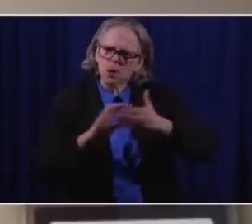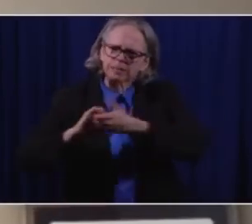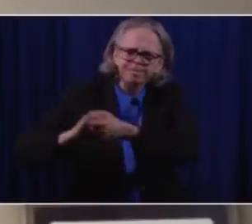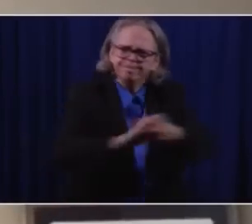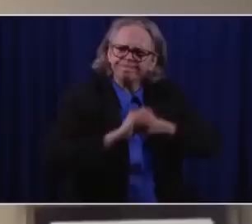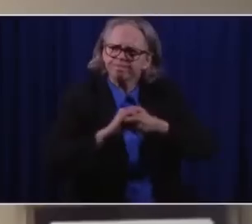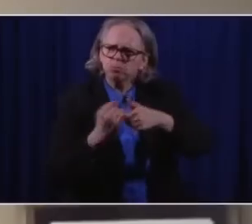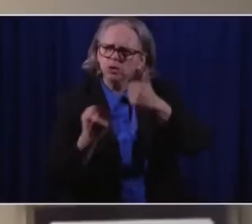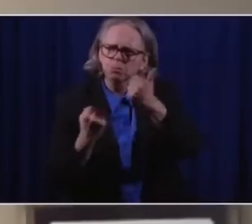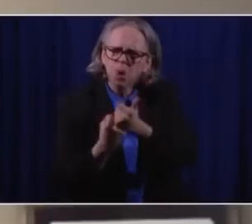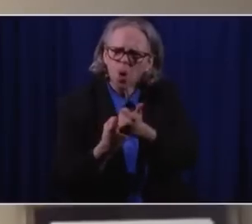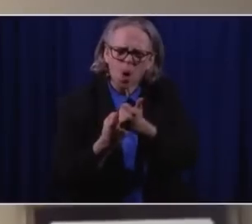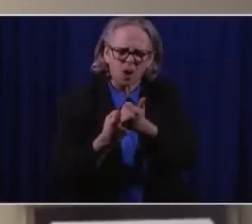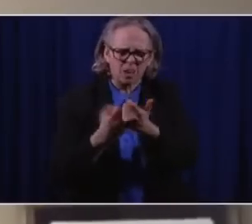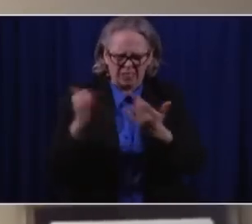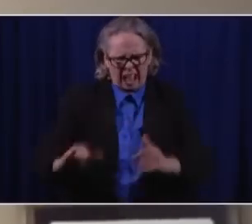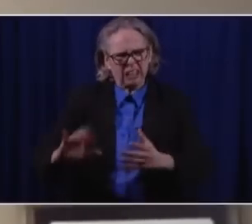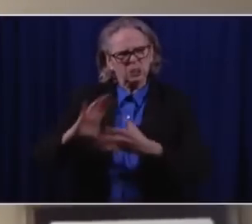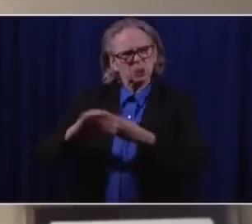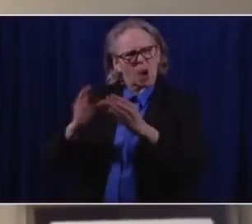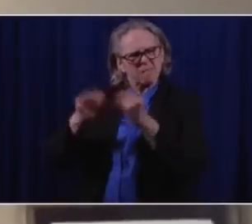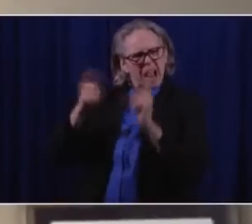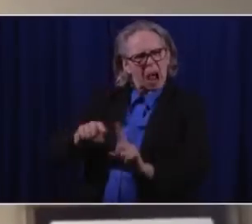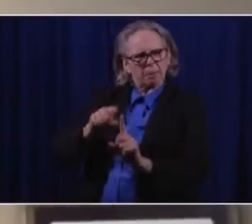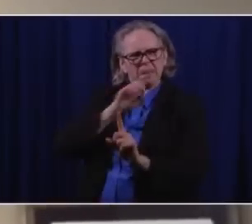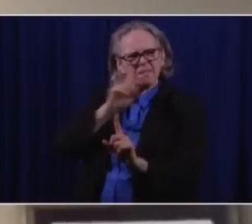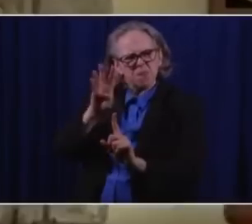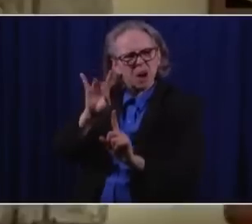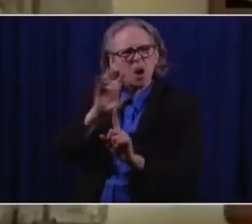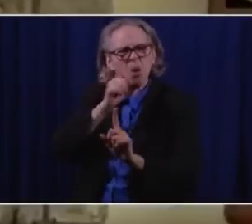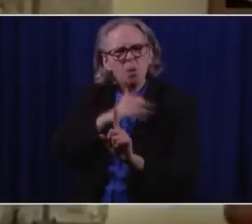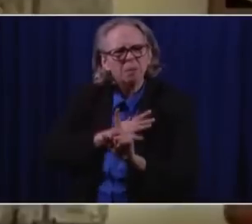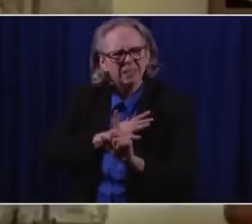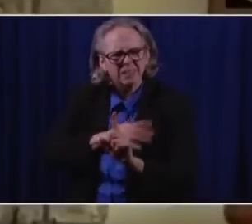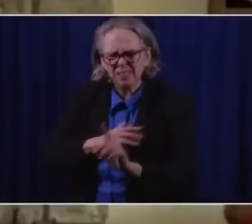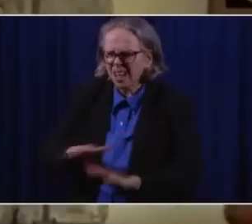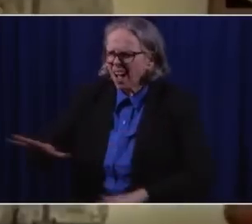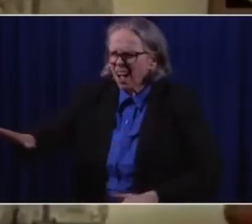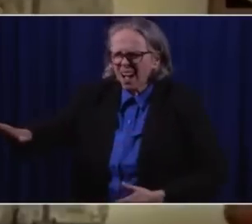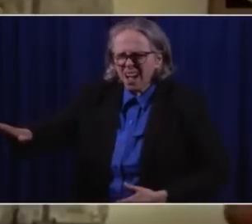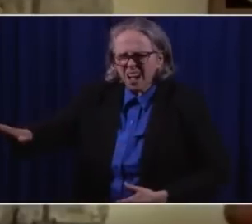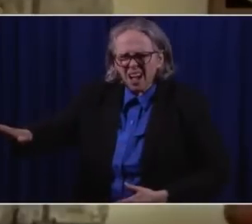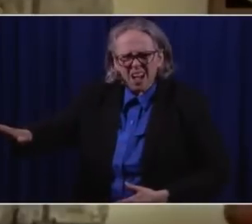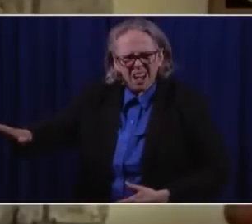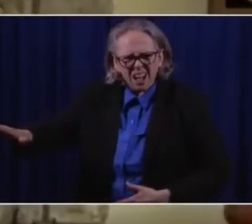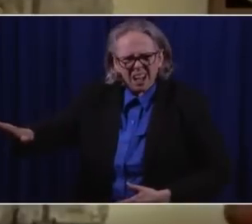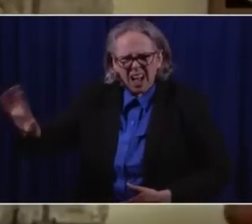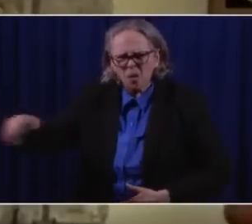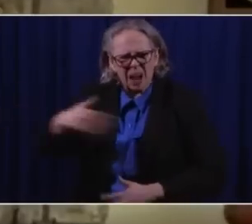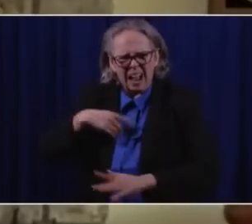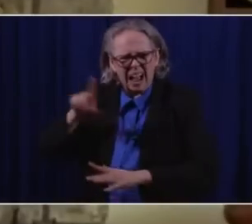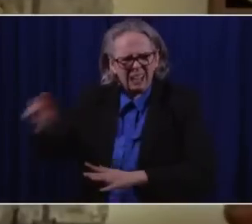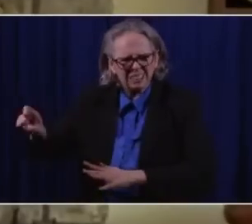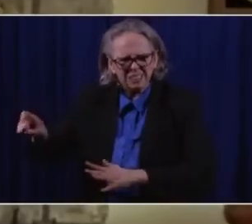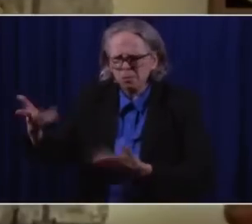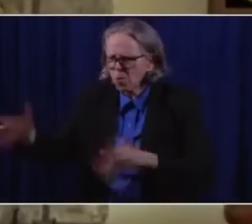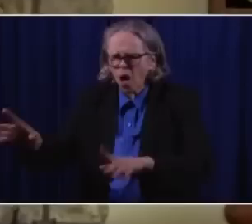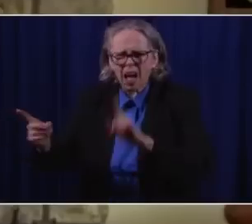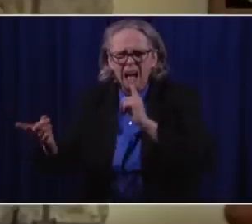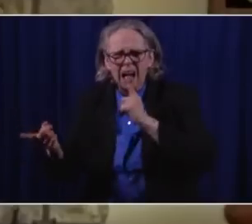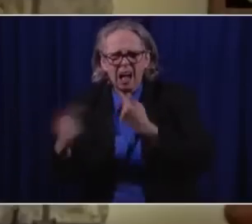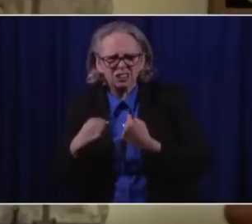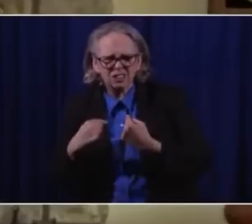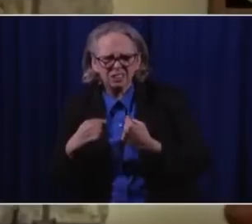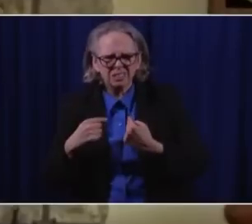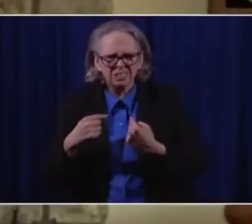story. Well, I was going to ask you, answered it really about, what rural hospitals